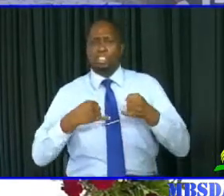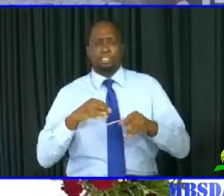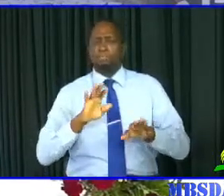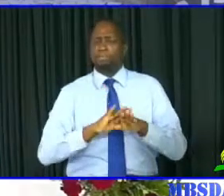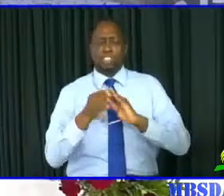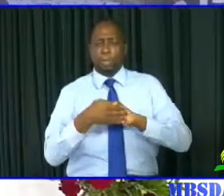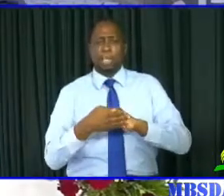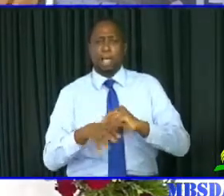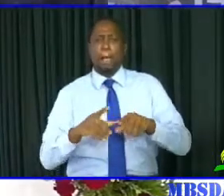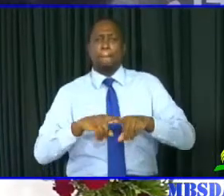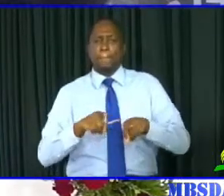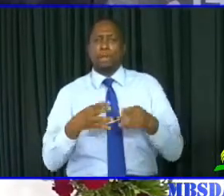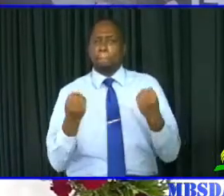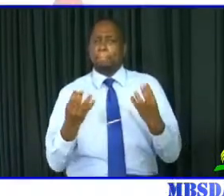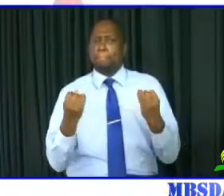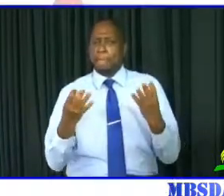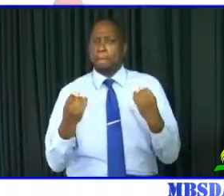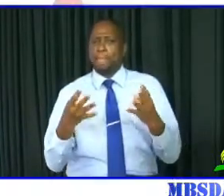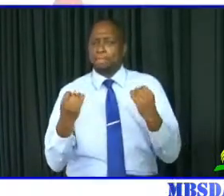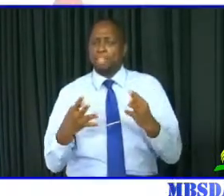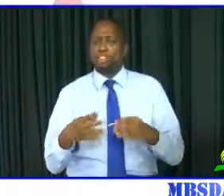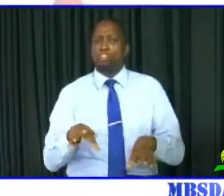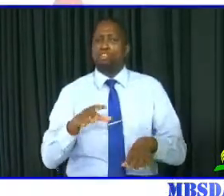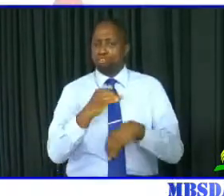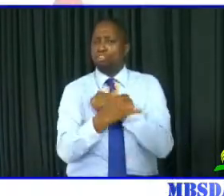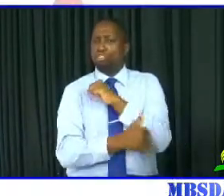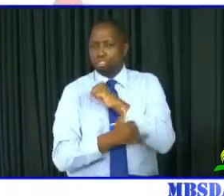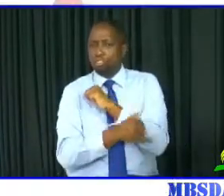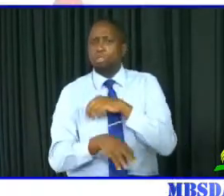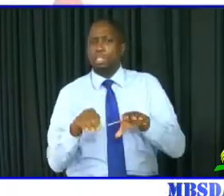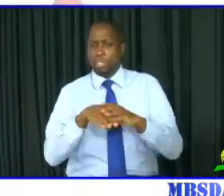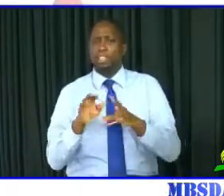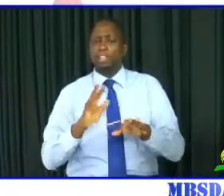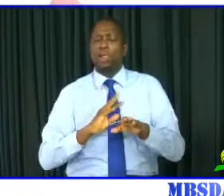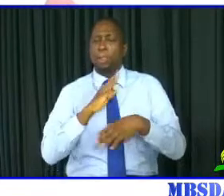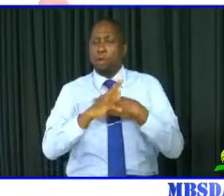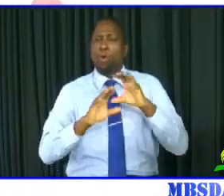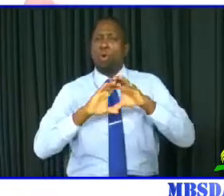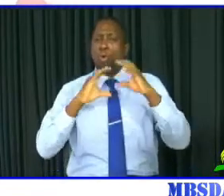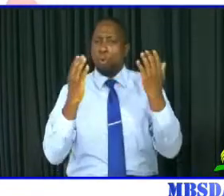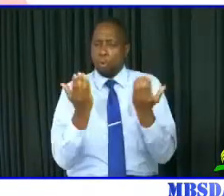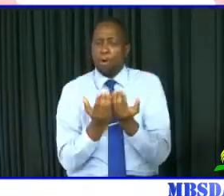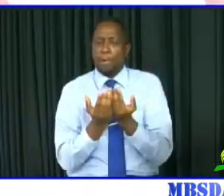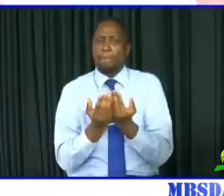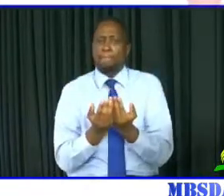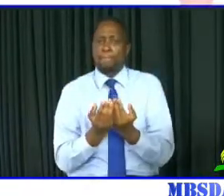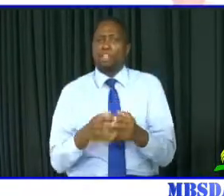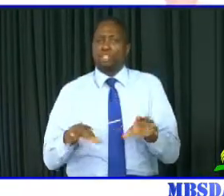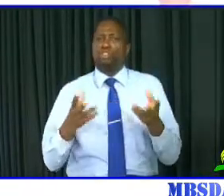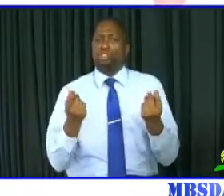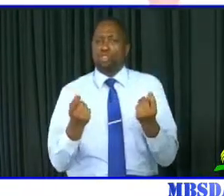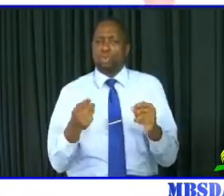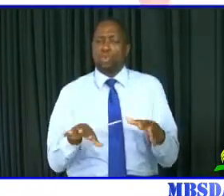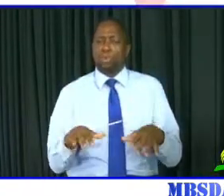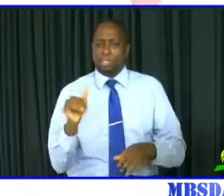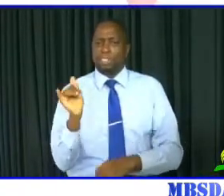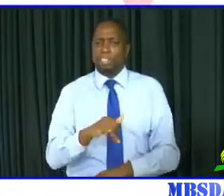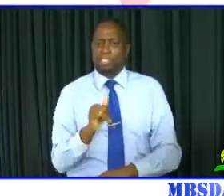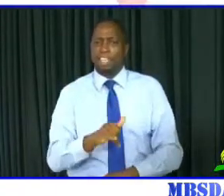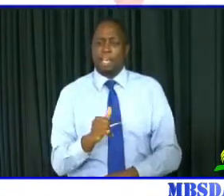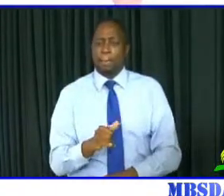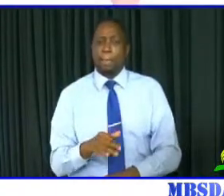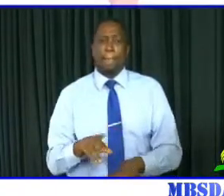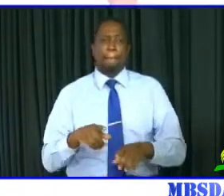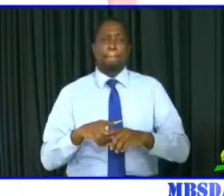I want somebody, you, my friend, I want you to understand very carefully this evening that